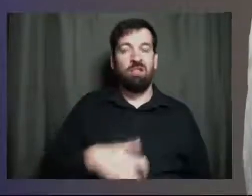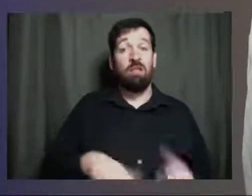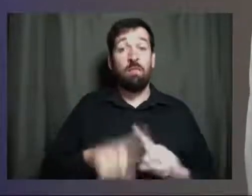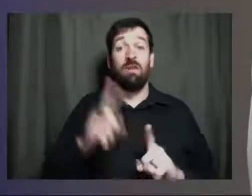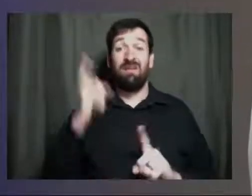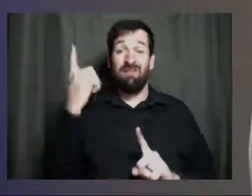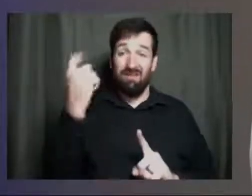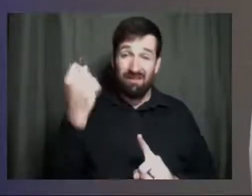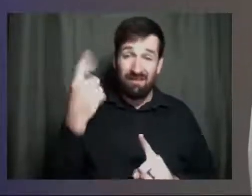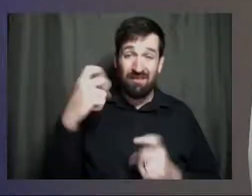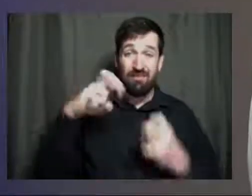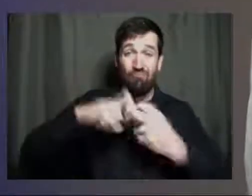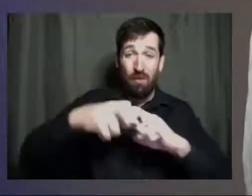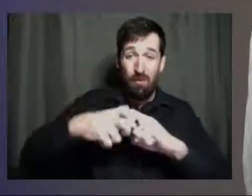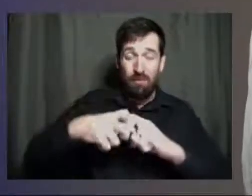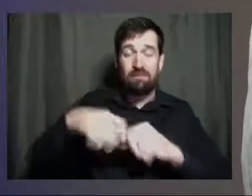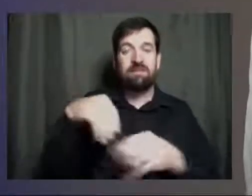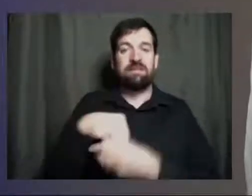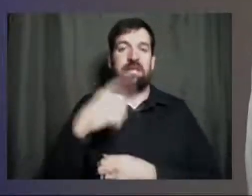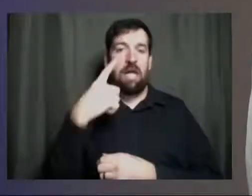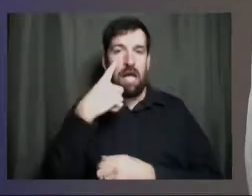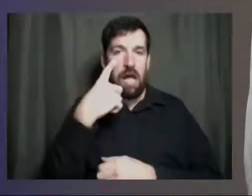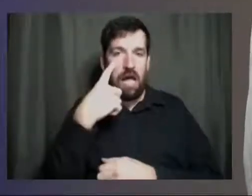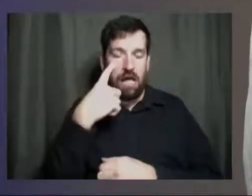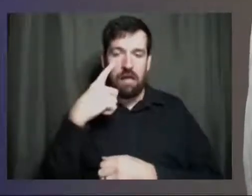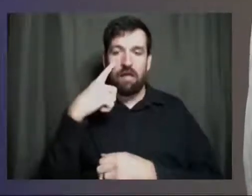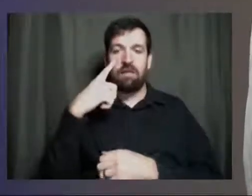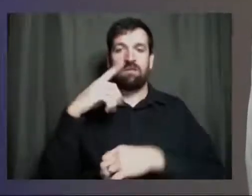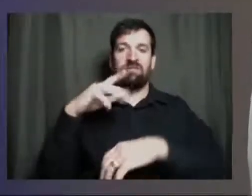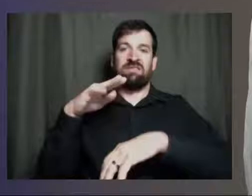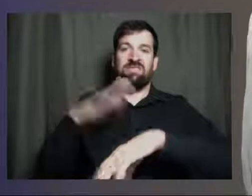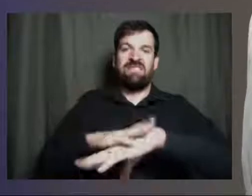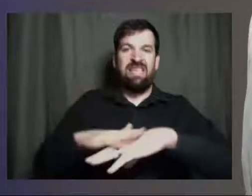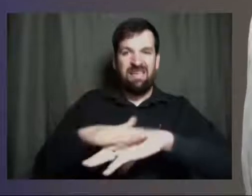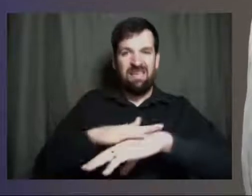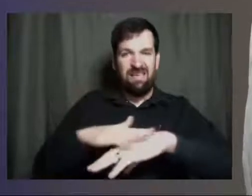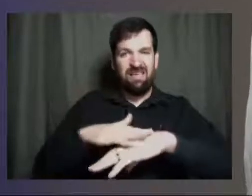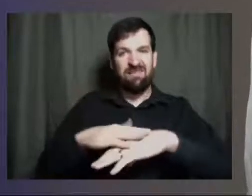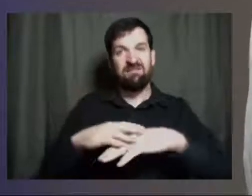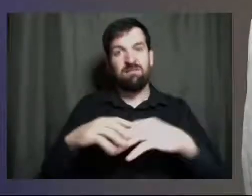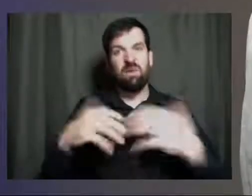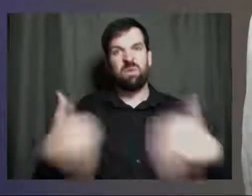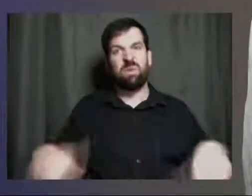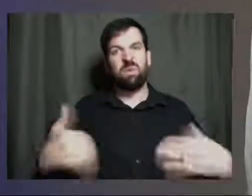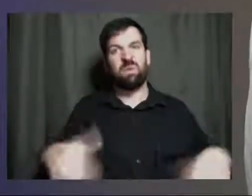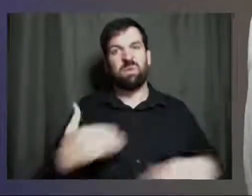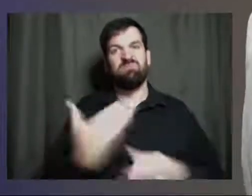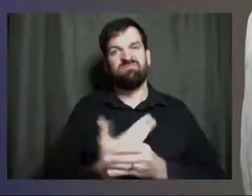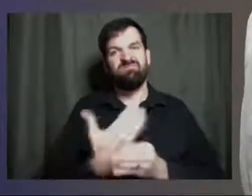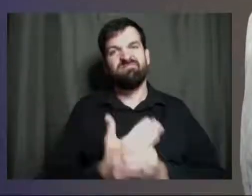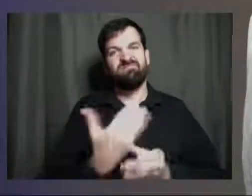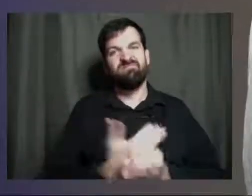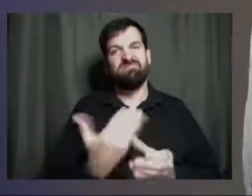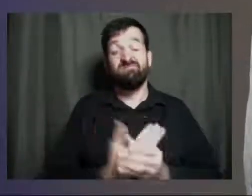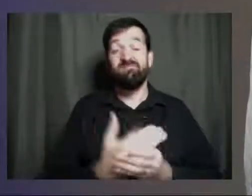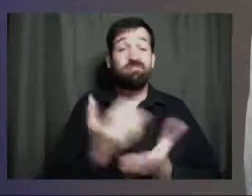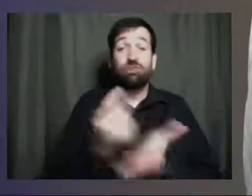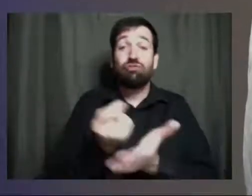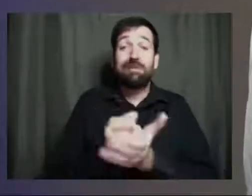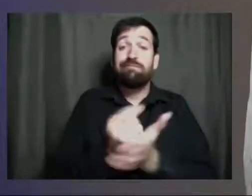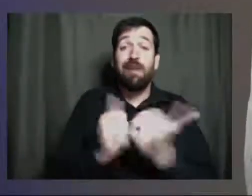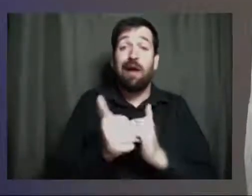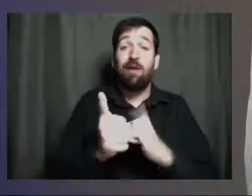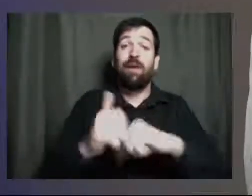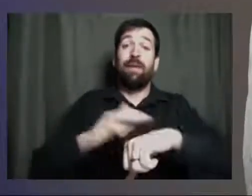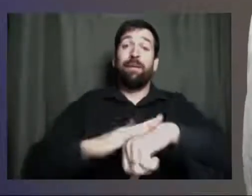people get into their eye or they get on their skin, and that can cause quite a bit of irritation. The treatment is pretty simple. It's rinse it off, rinse